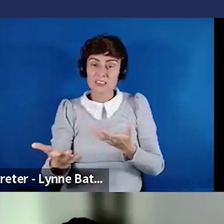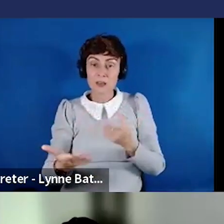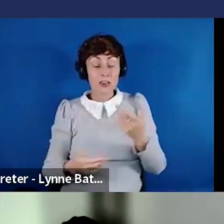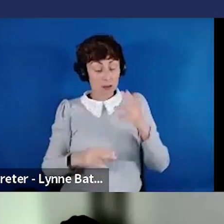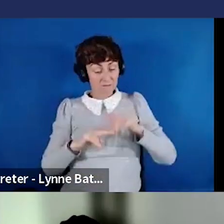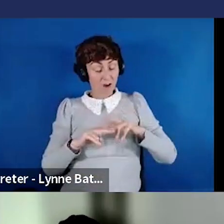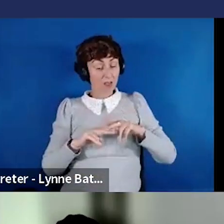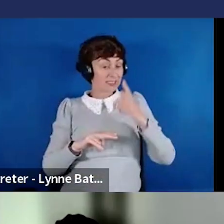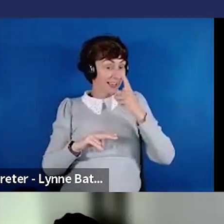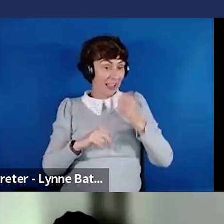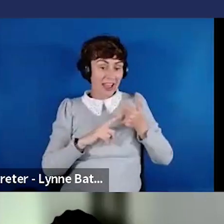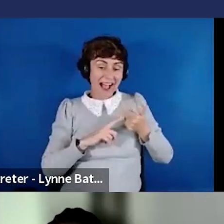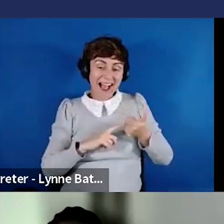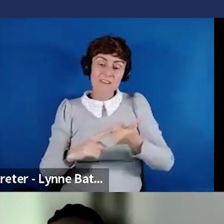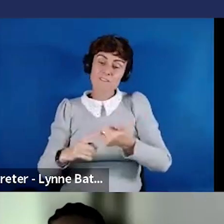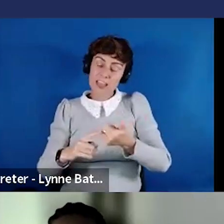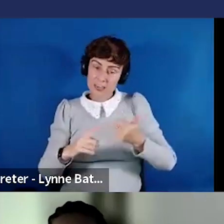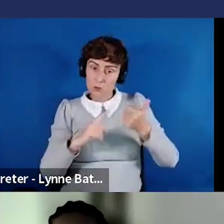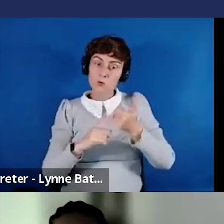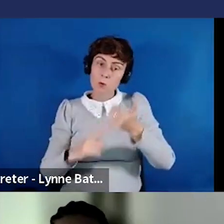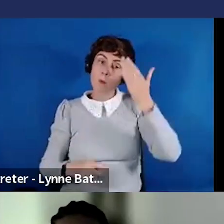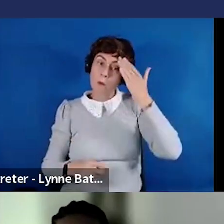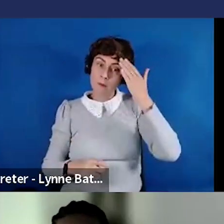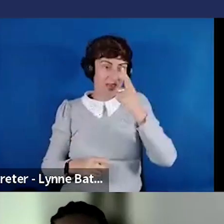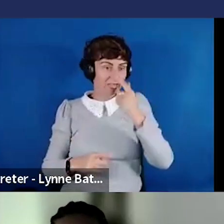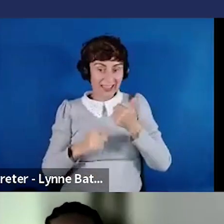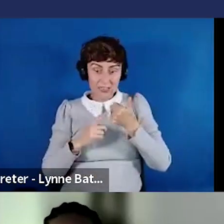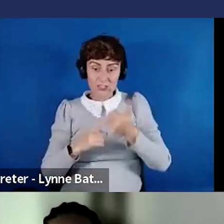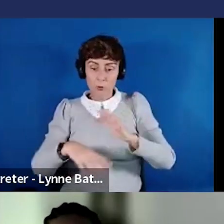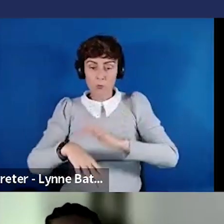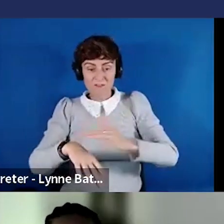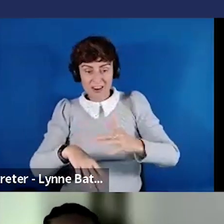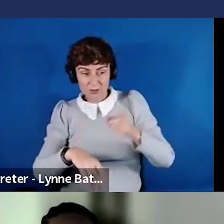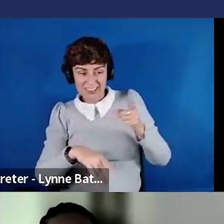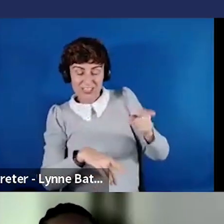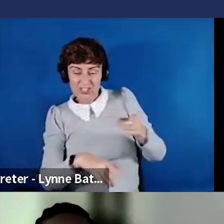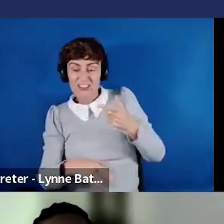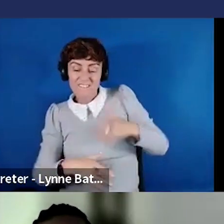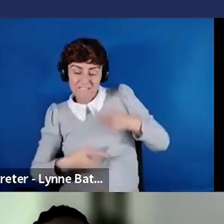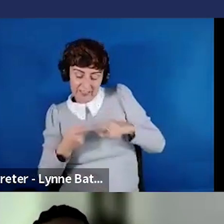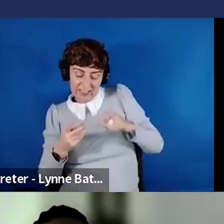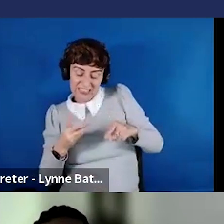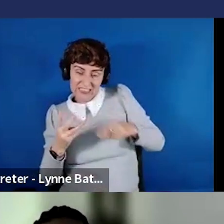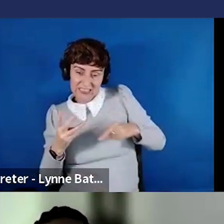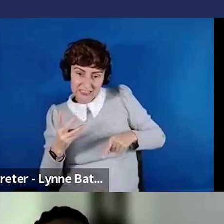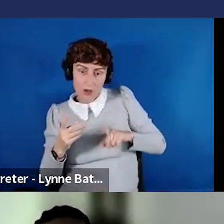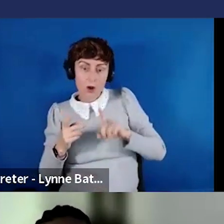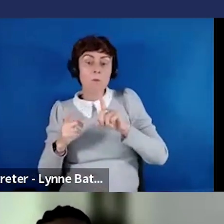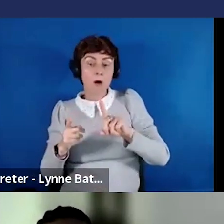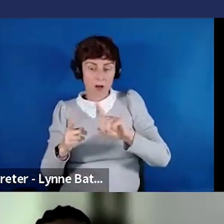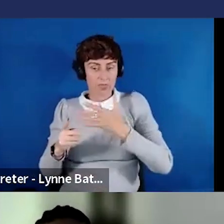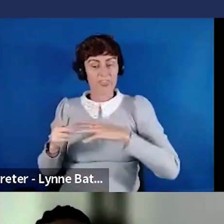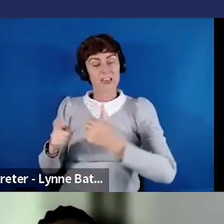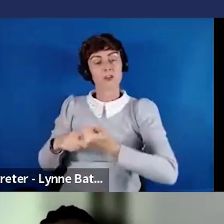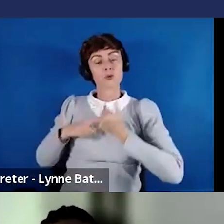advocate for mums within that space. They can support professionals to understand what mums are experiencing, but they also need to be supported because they're